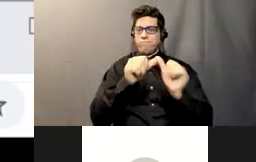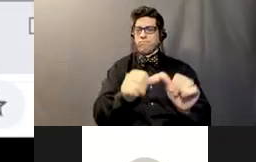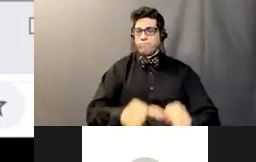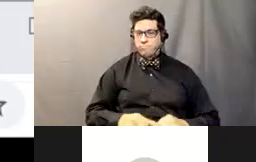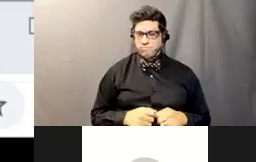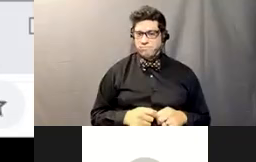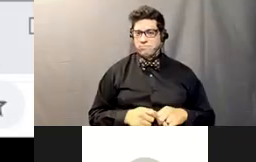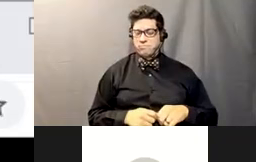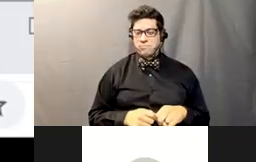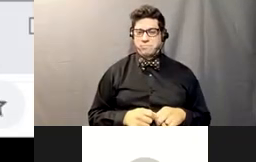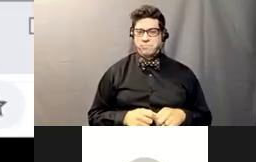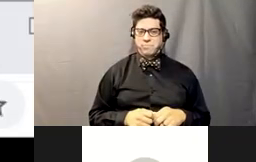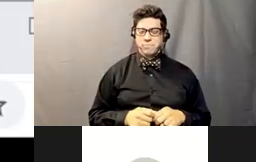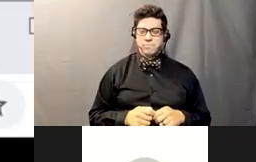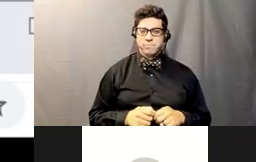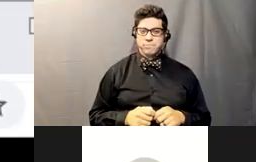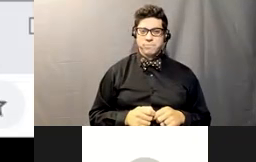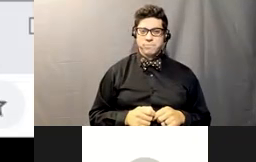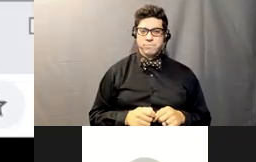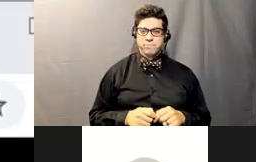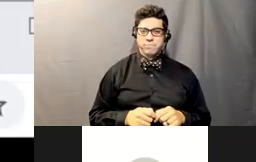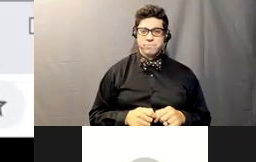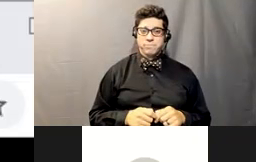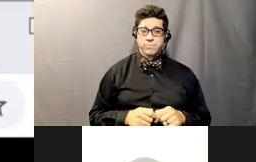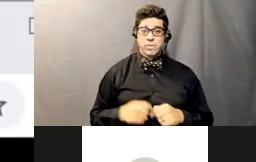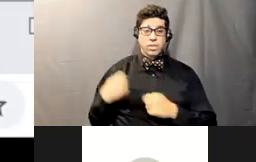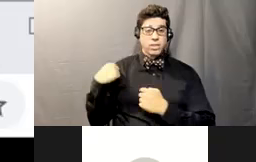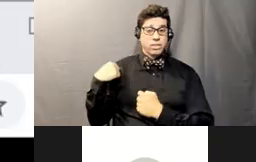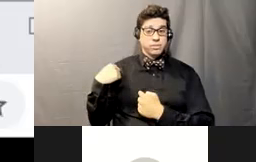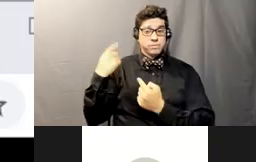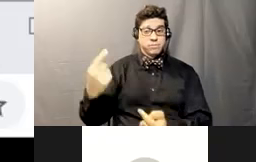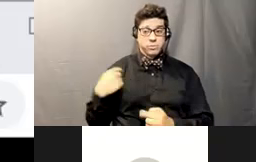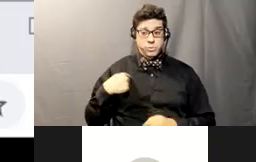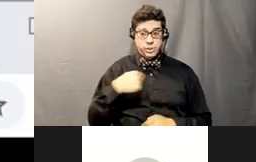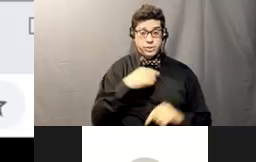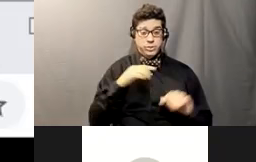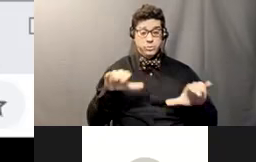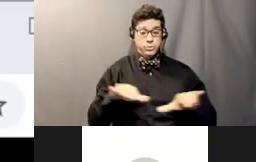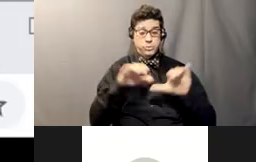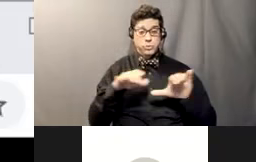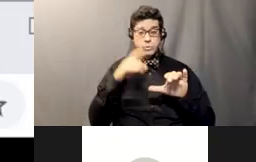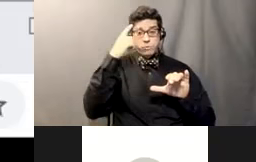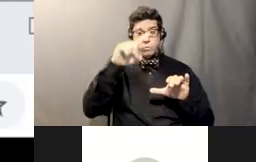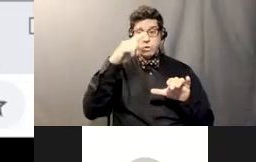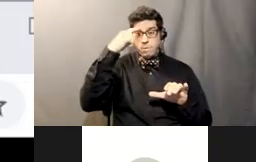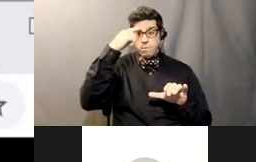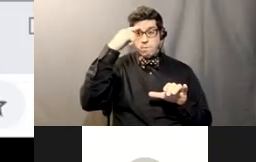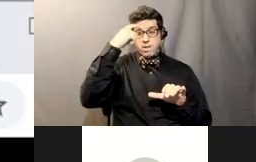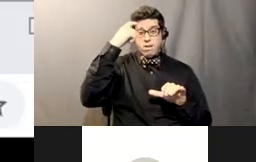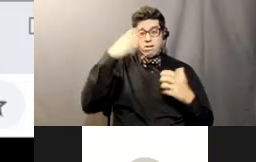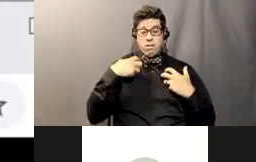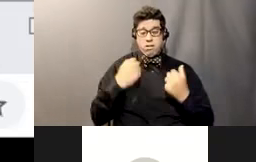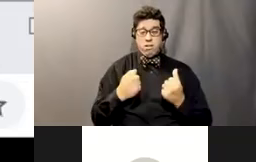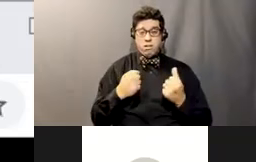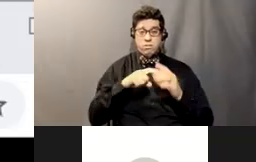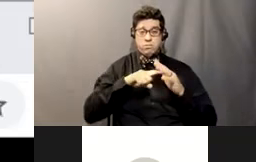And so that kind of caps off the things that we have done in our mental health initiative and around mental